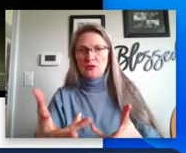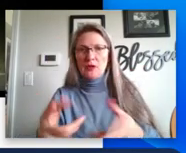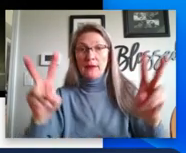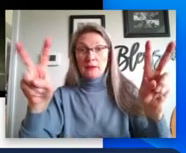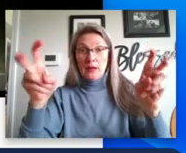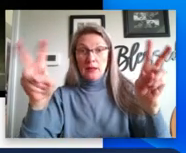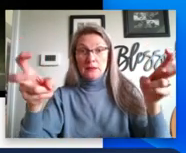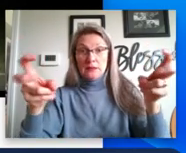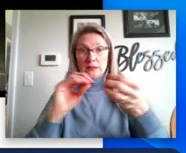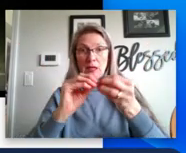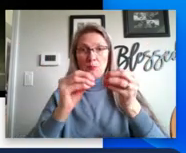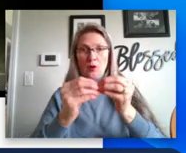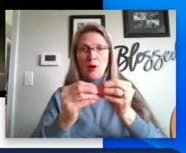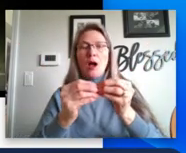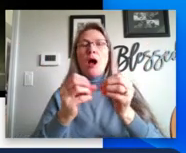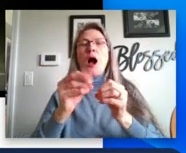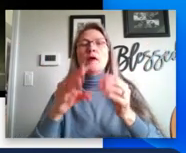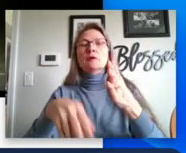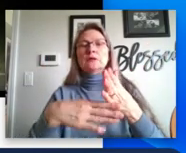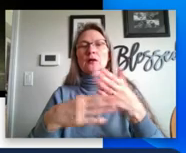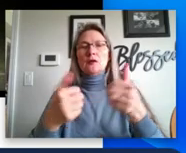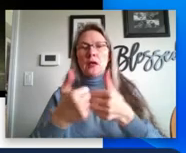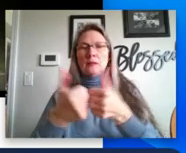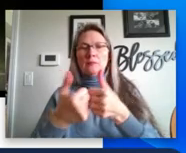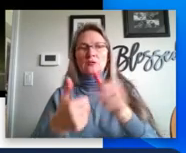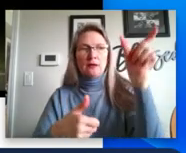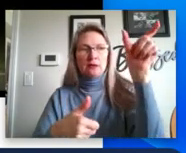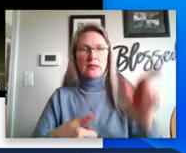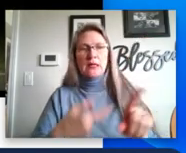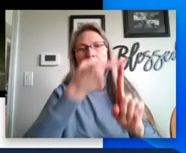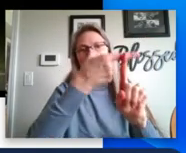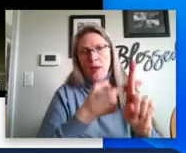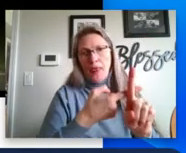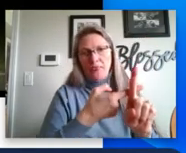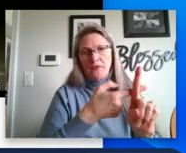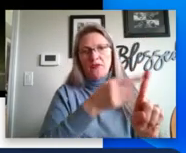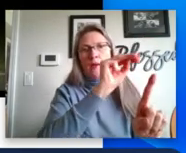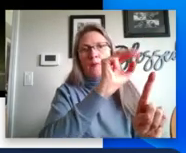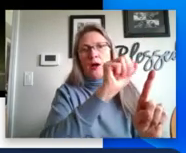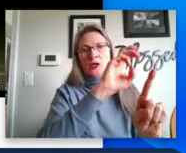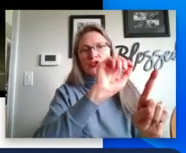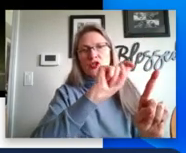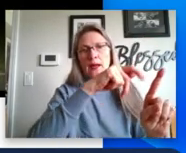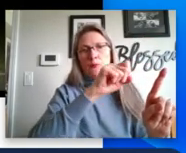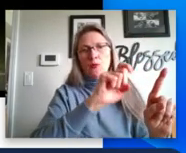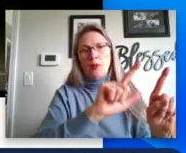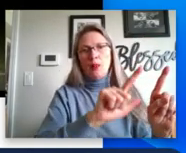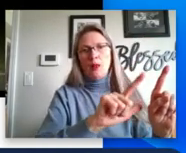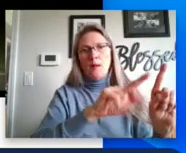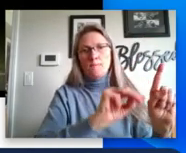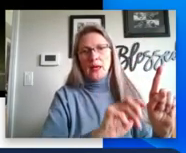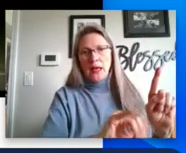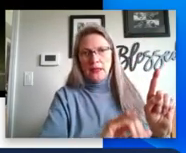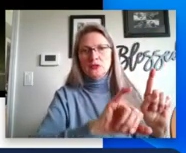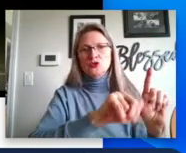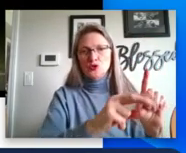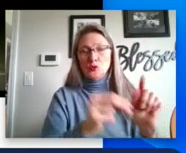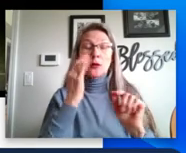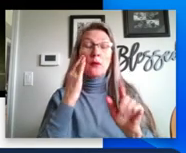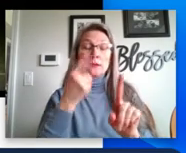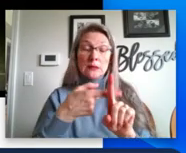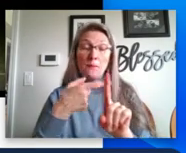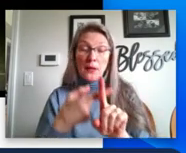says number of soccer games. Over here it says March, April, May, June. So I know that these are going to be the months